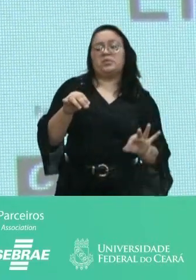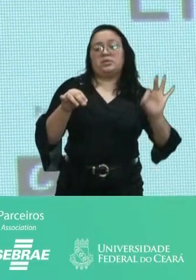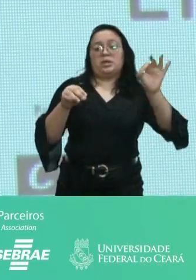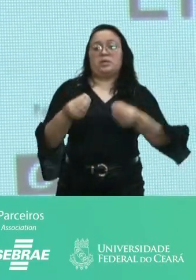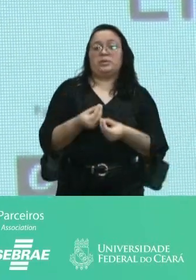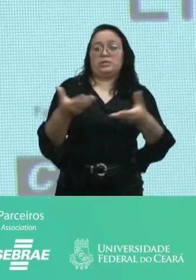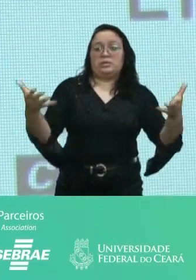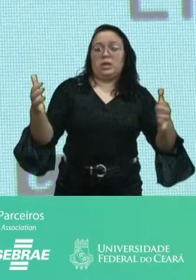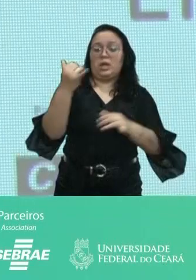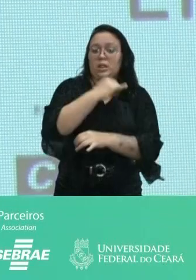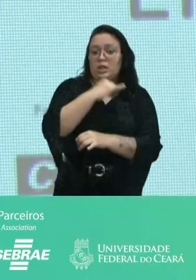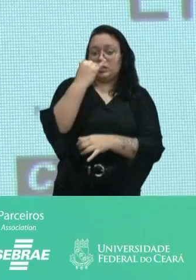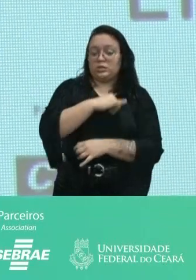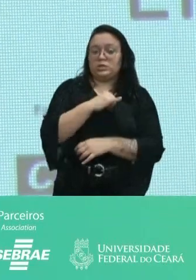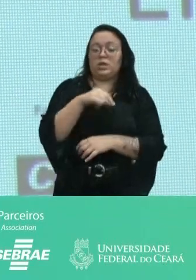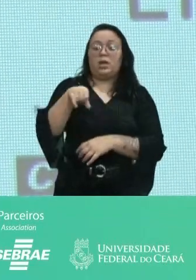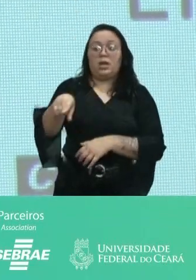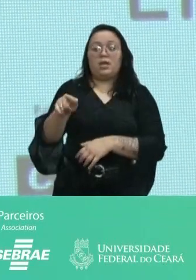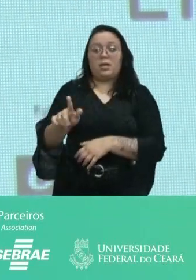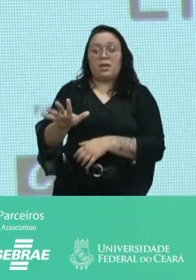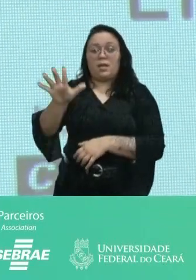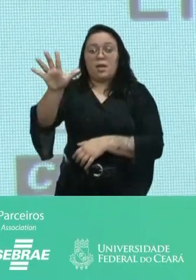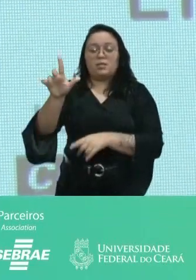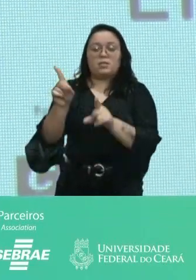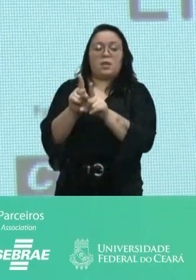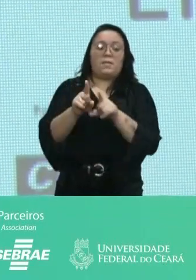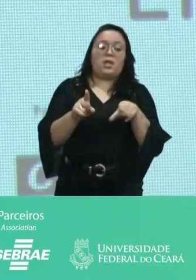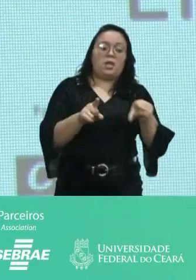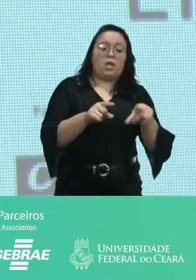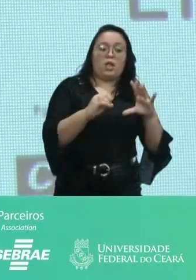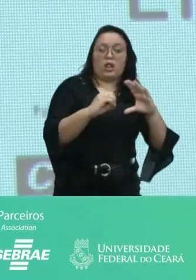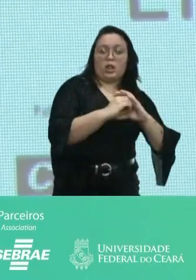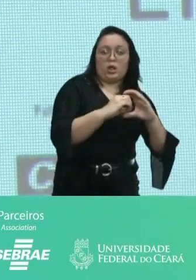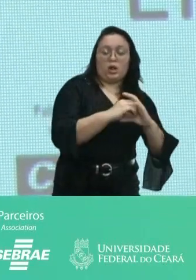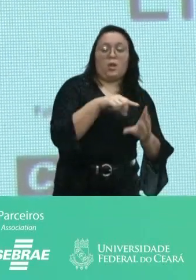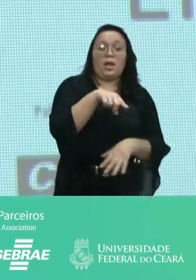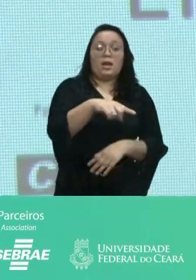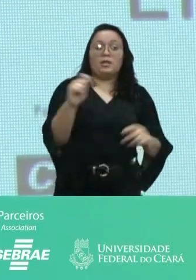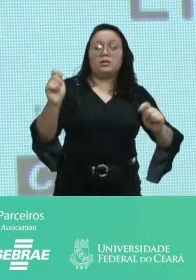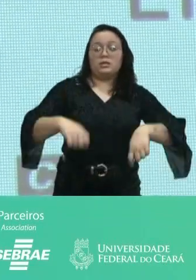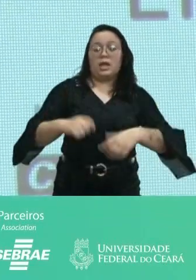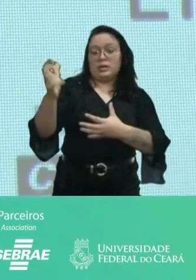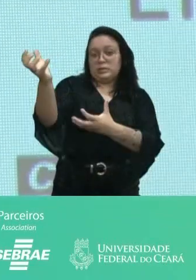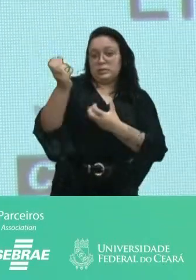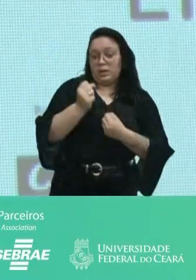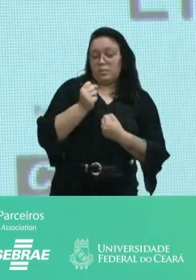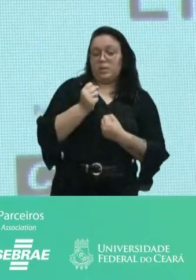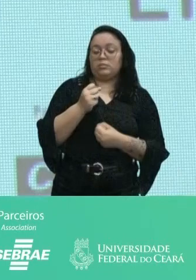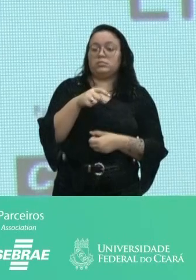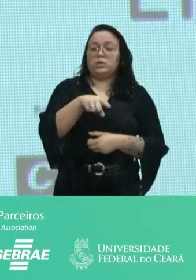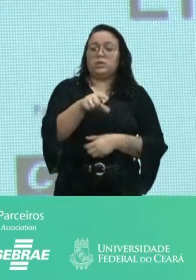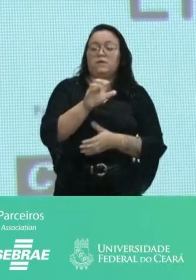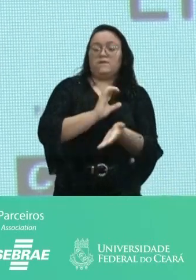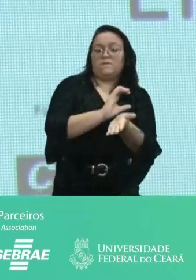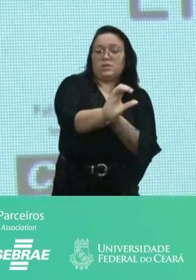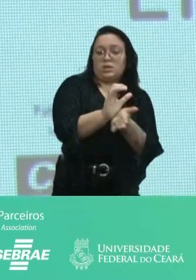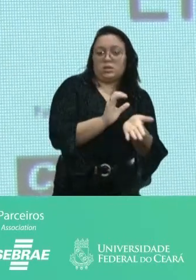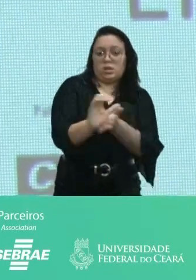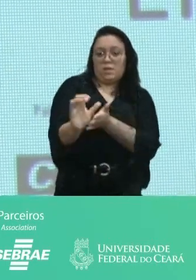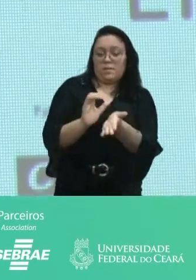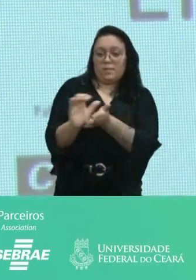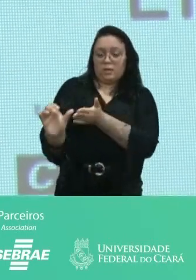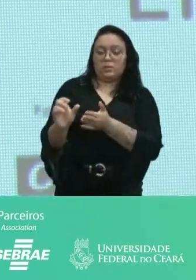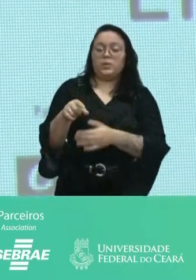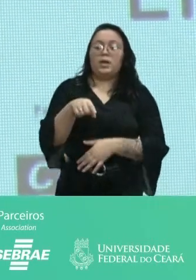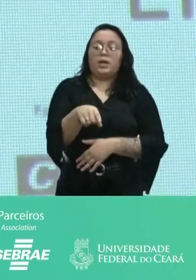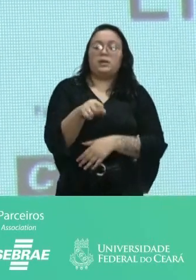supply of energy through nuclear energy and want to continue receiving funding. And